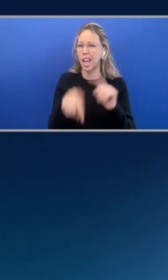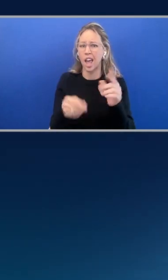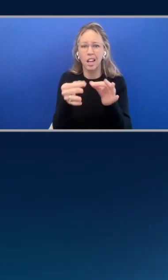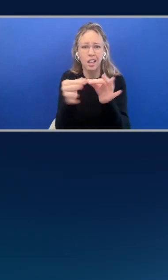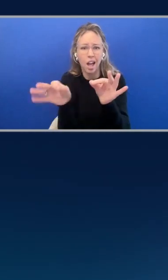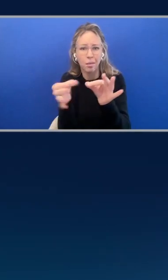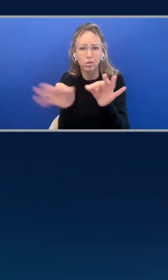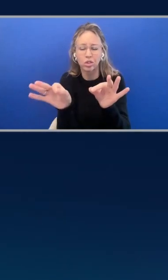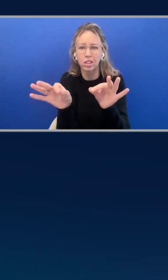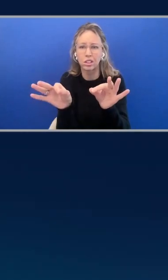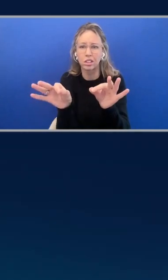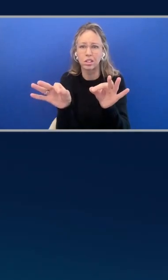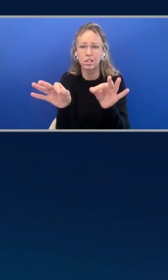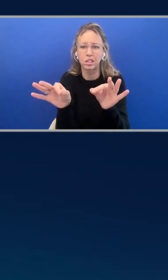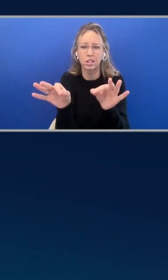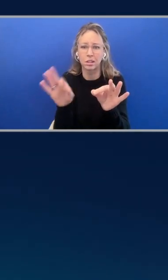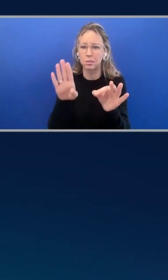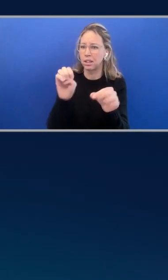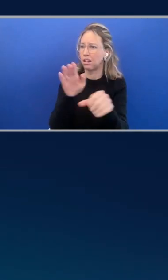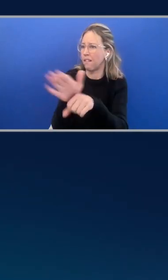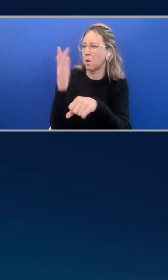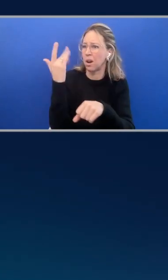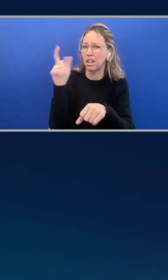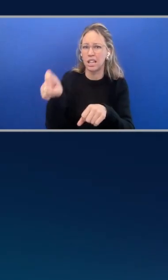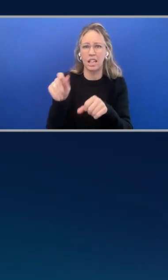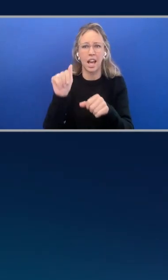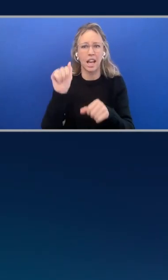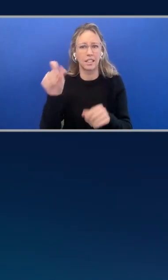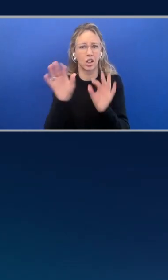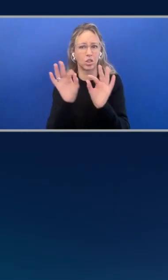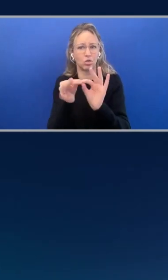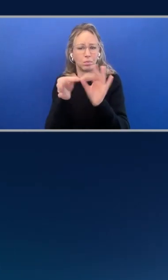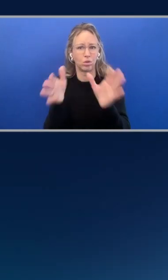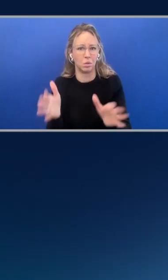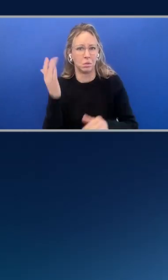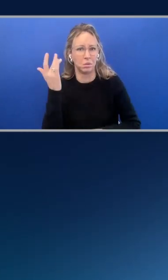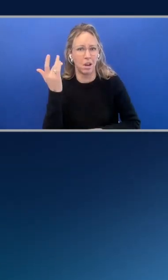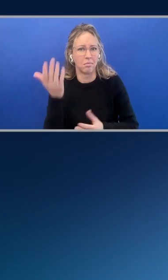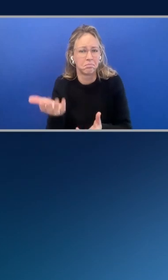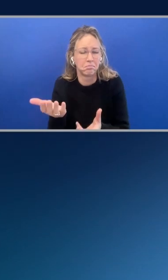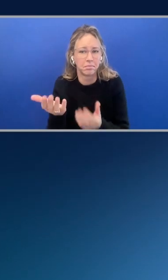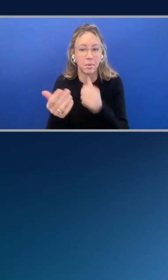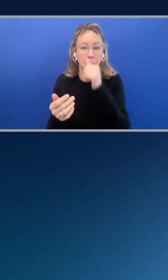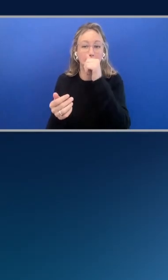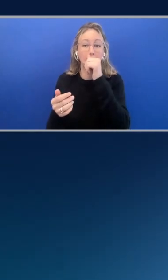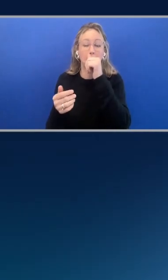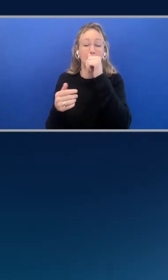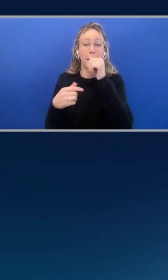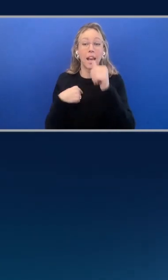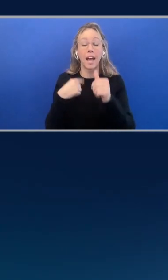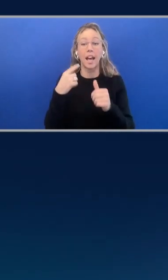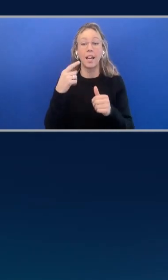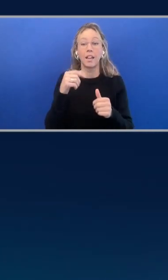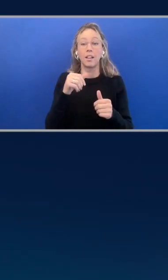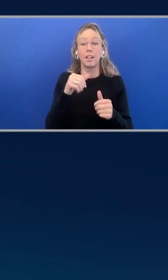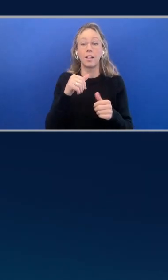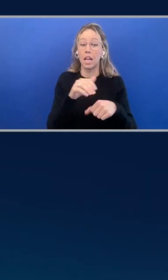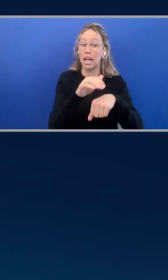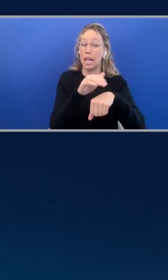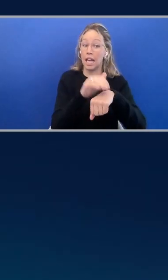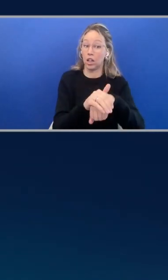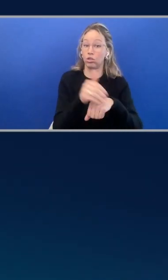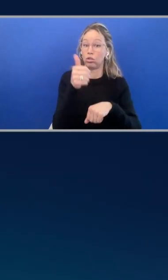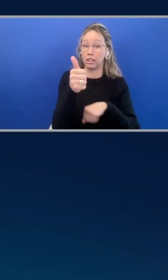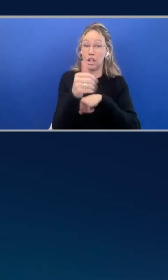captions be enough? Why do you need sign language interpretation? Right. I do think that English is a foreign